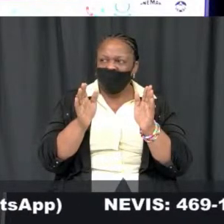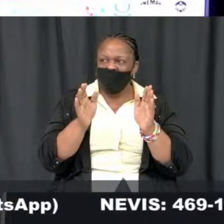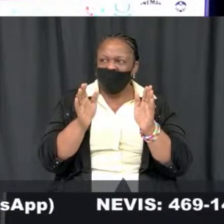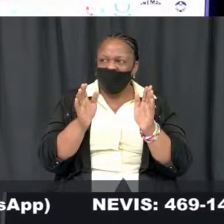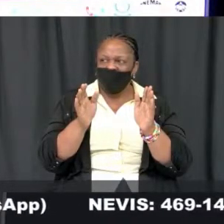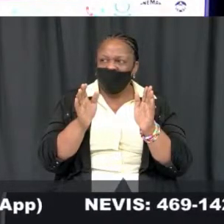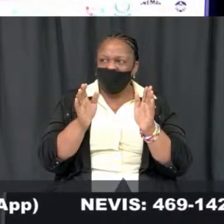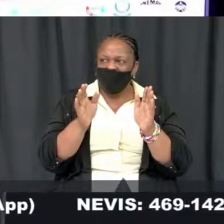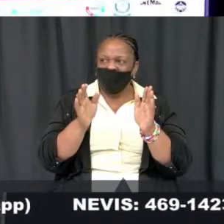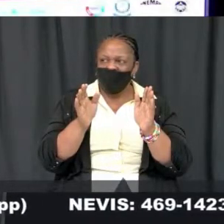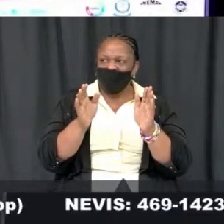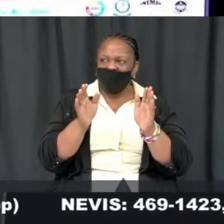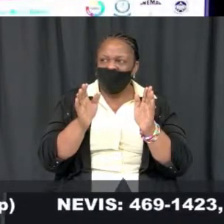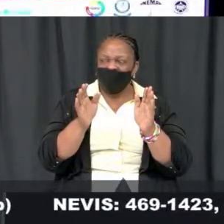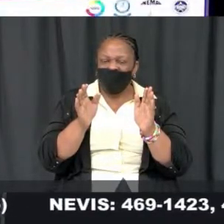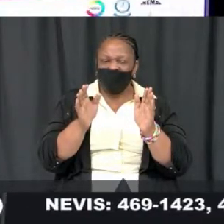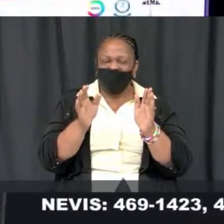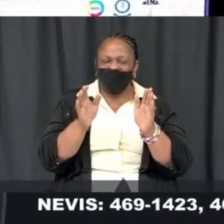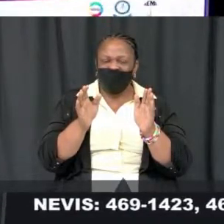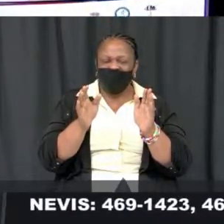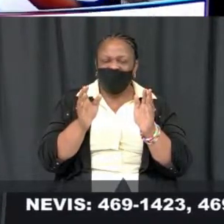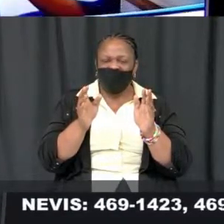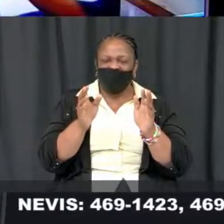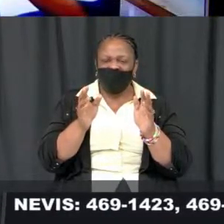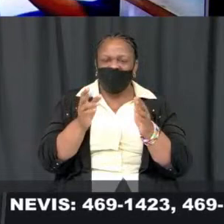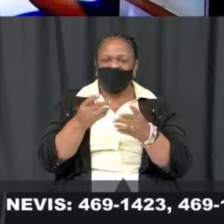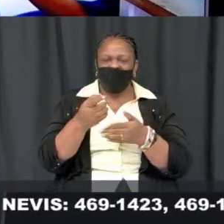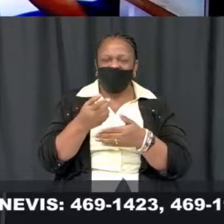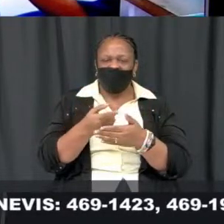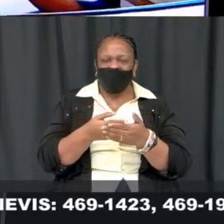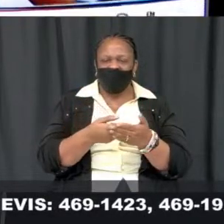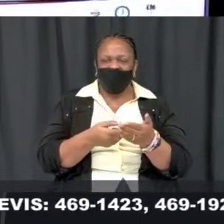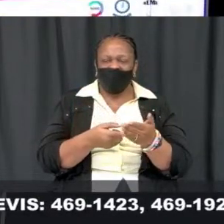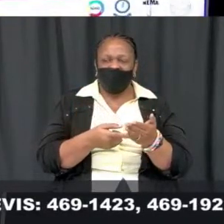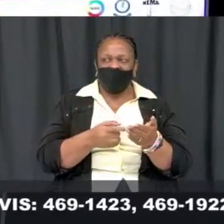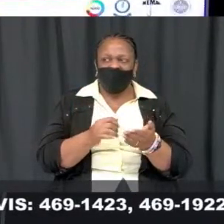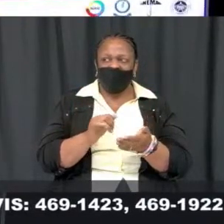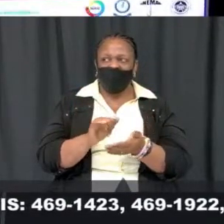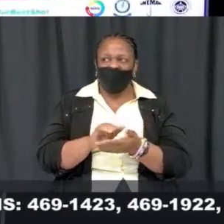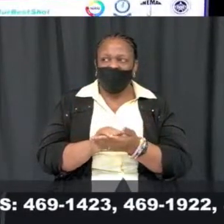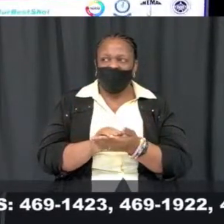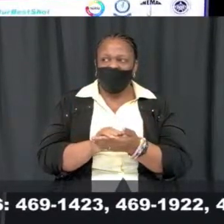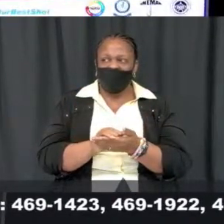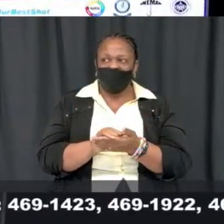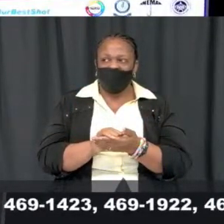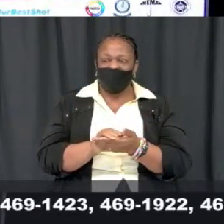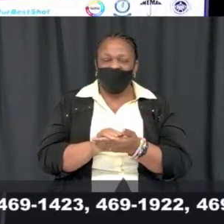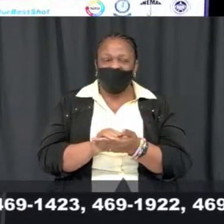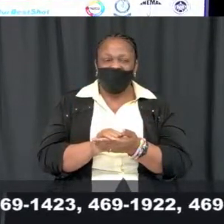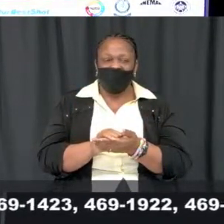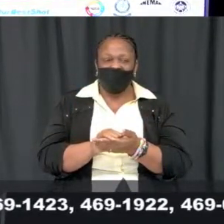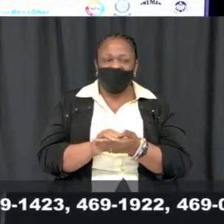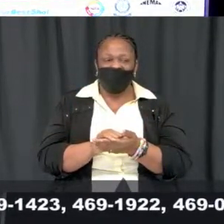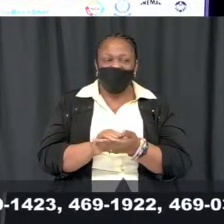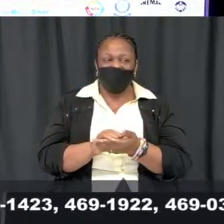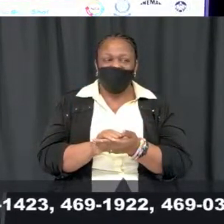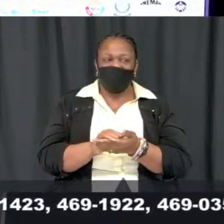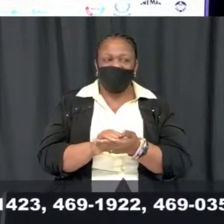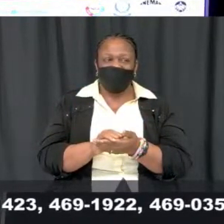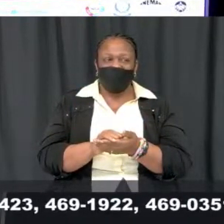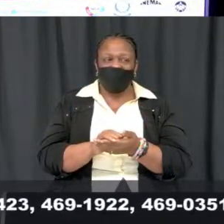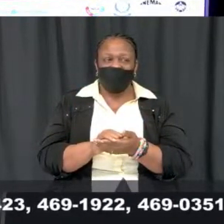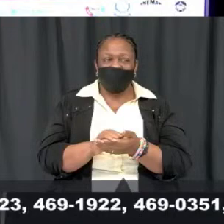of misinformation and disinformation. 1, Abdia Samuel collects no money on behalf of